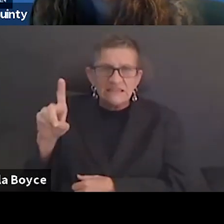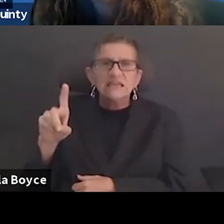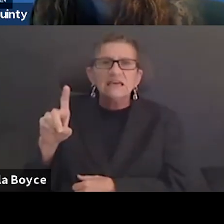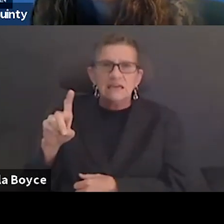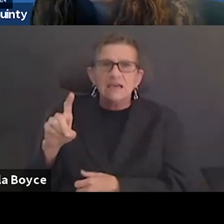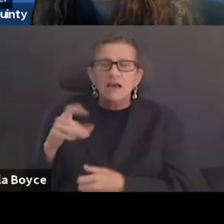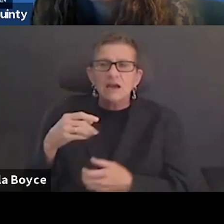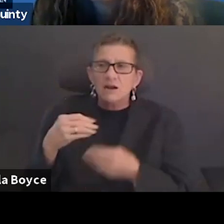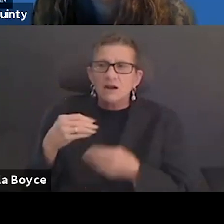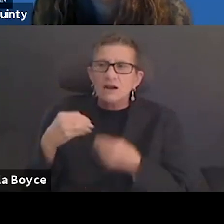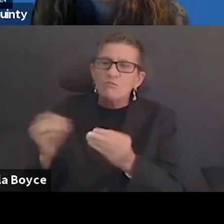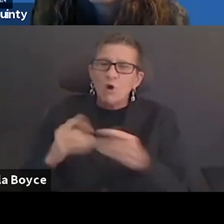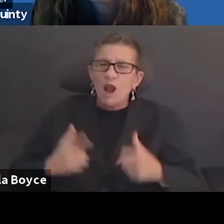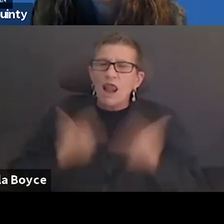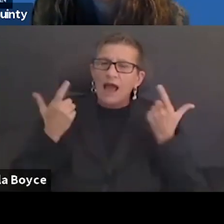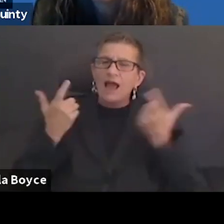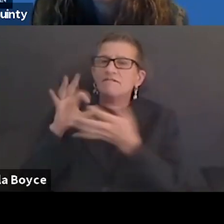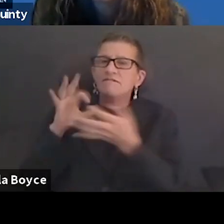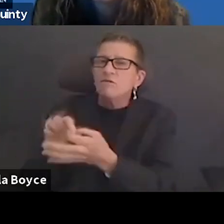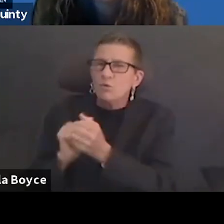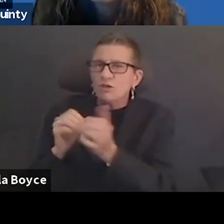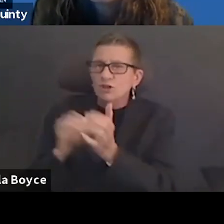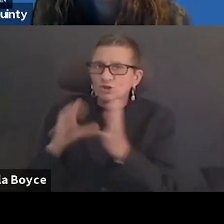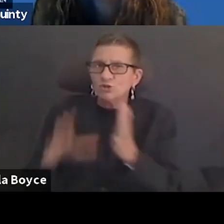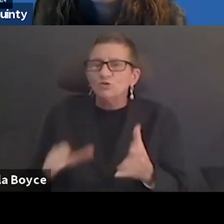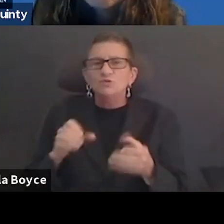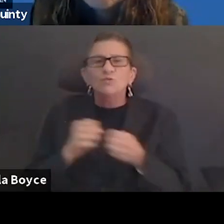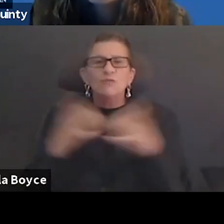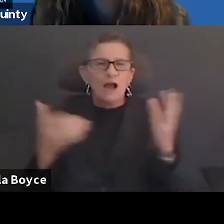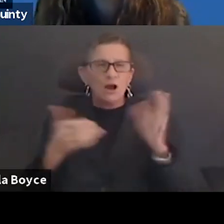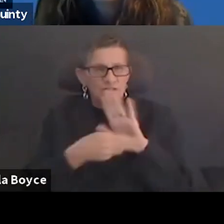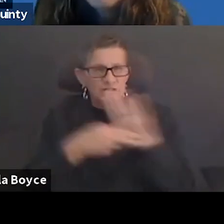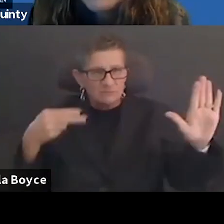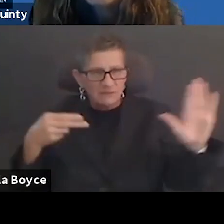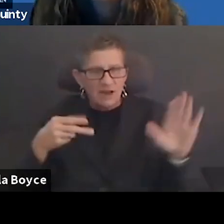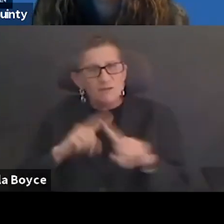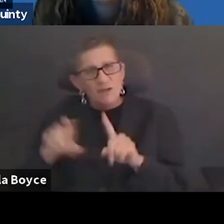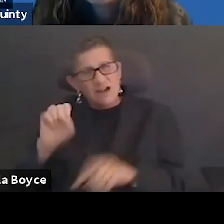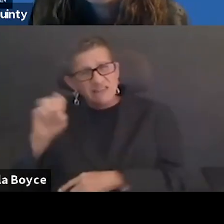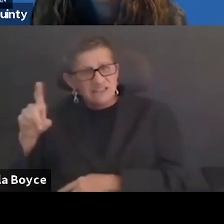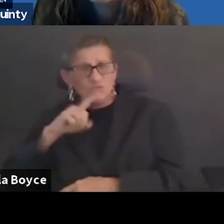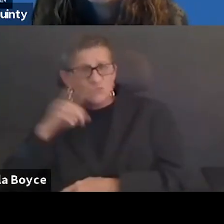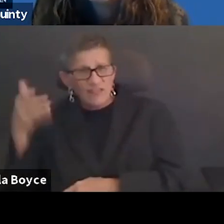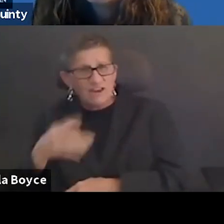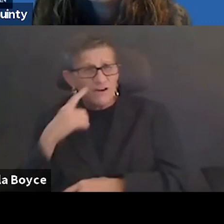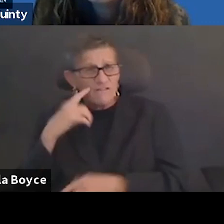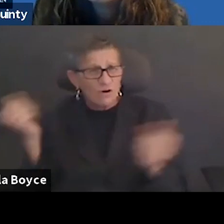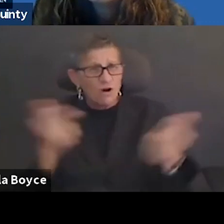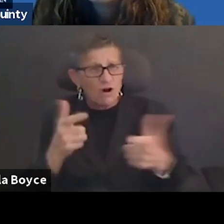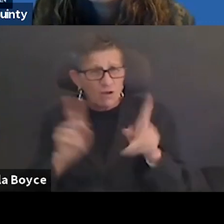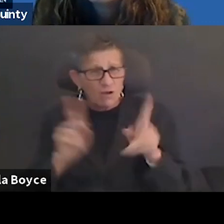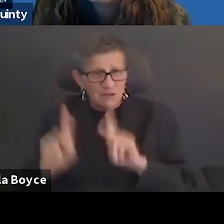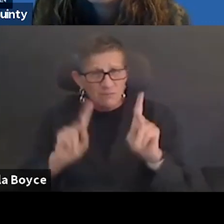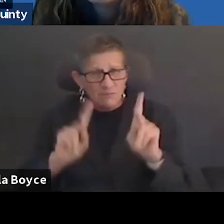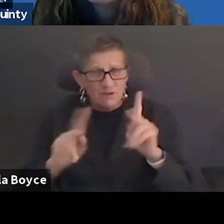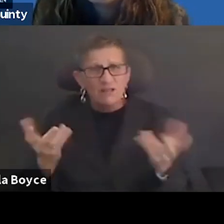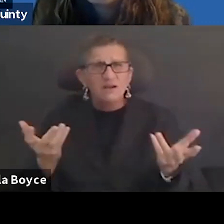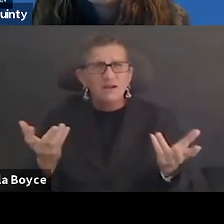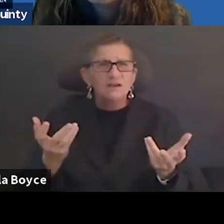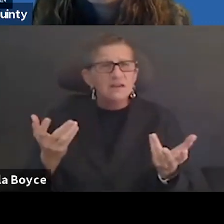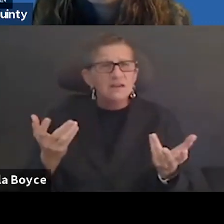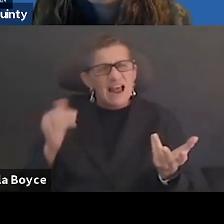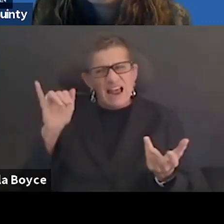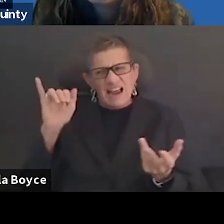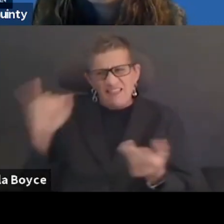and not having it to be something that is stigmatized, but something that is for all people, and that it is a